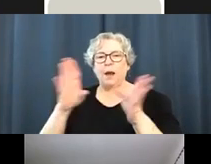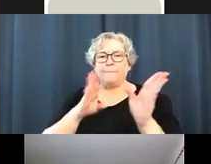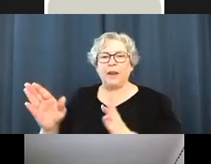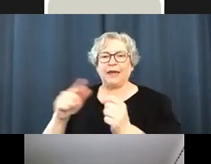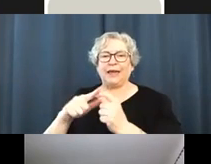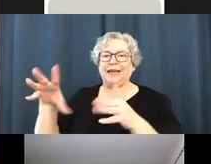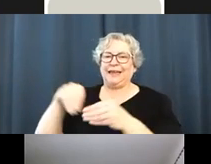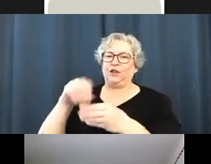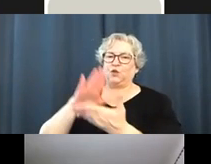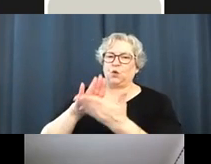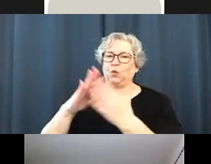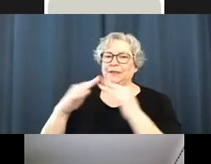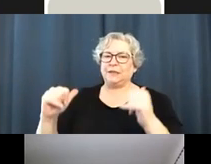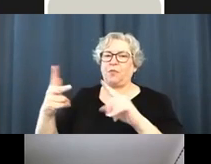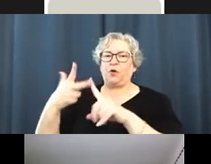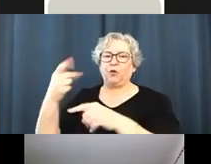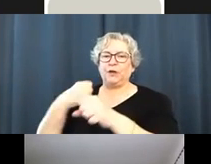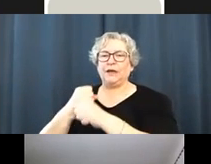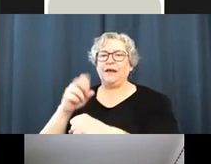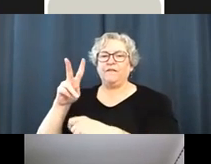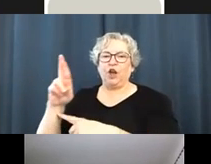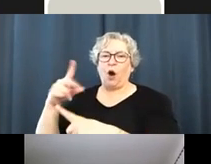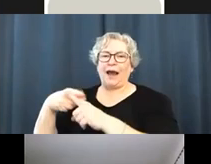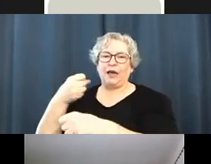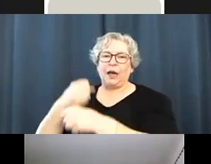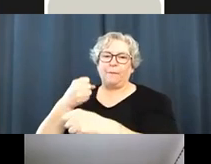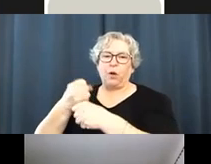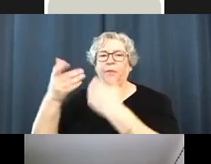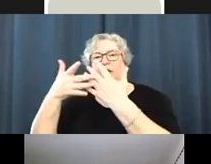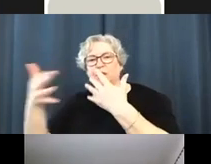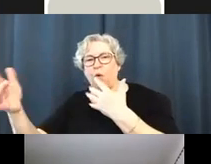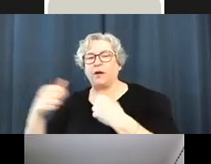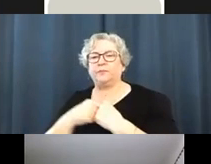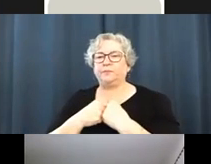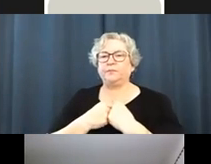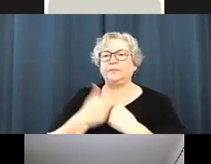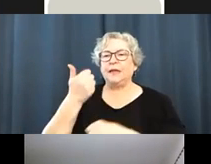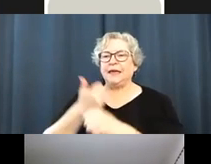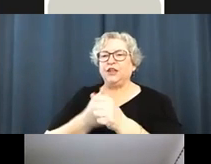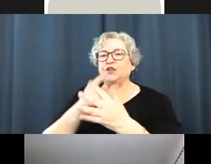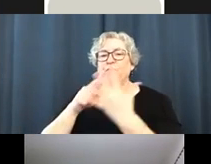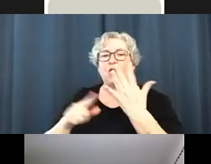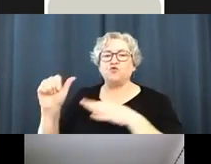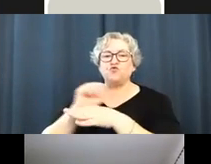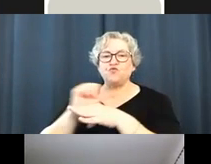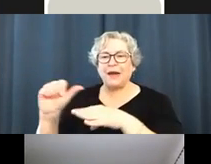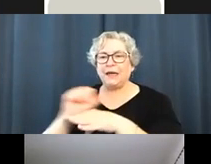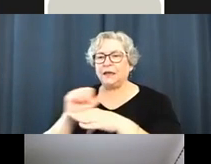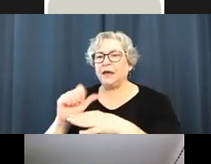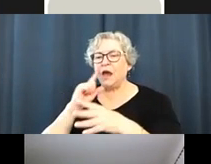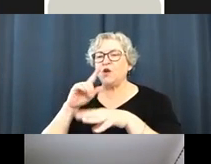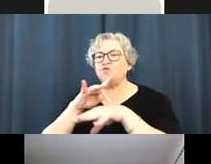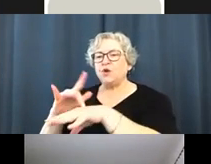school system. Year three will be VR and employment, and so on. Each one of those trainings and resources